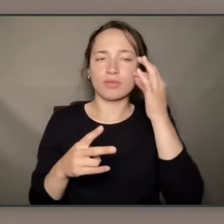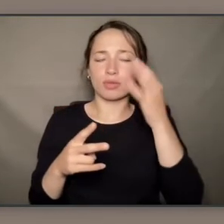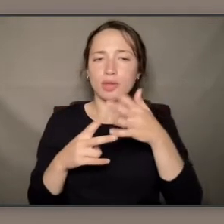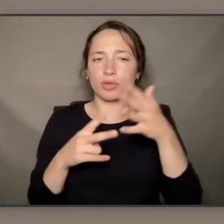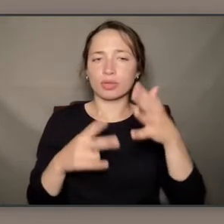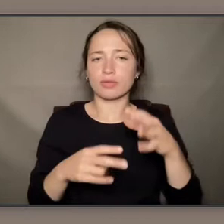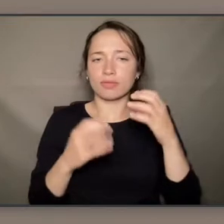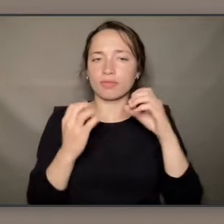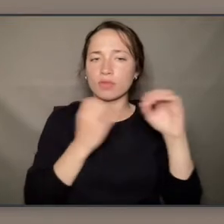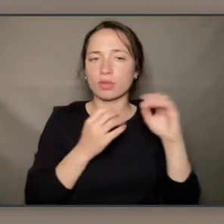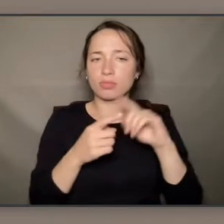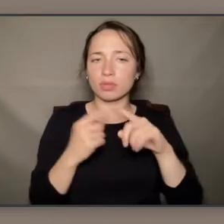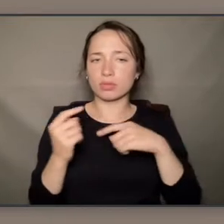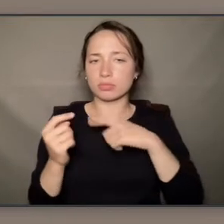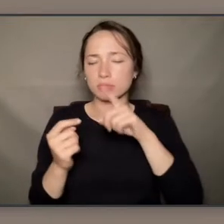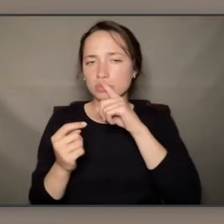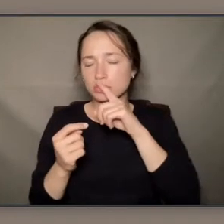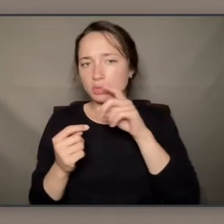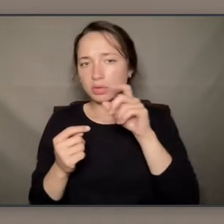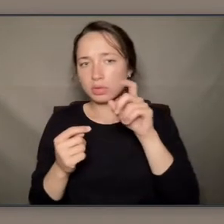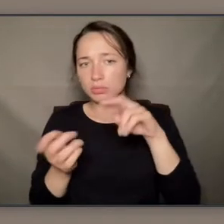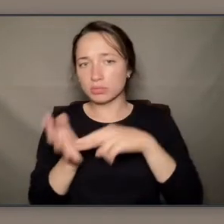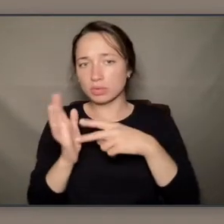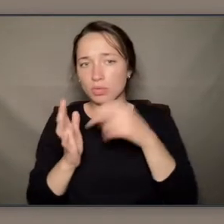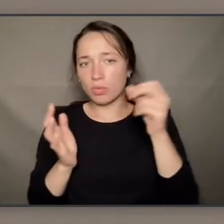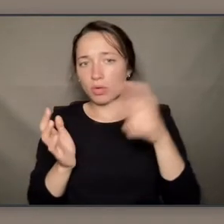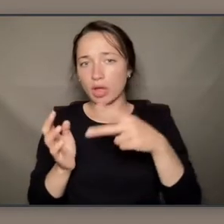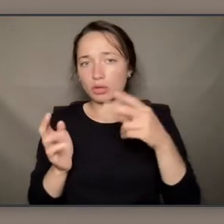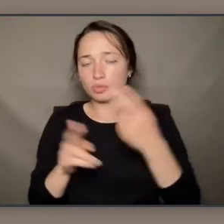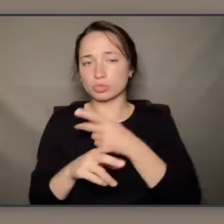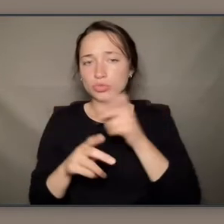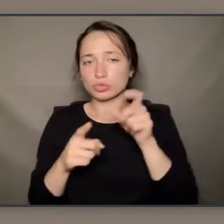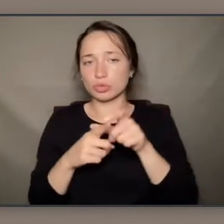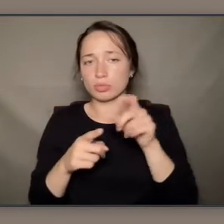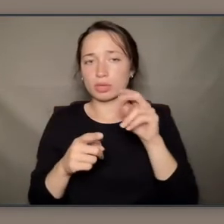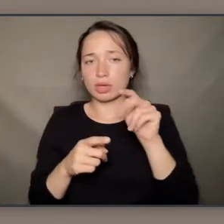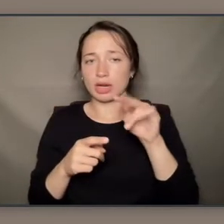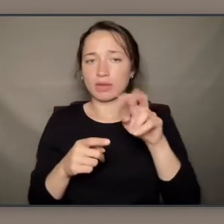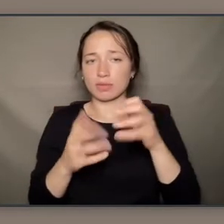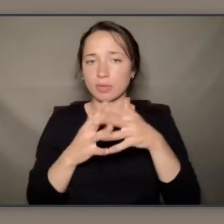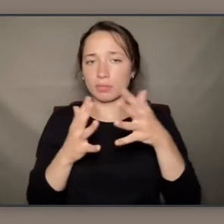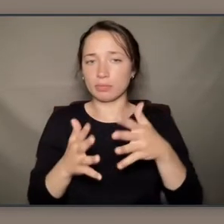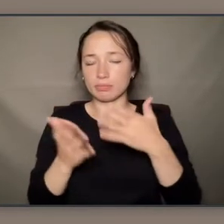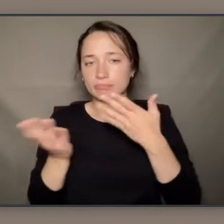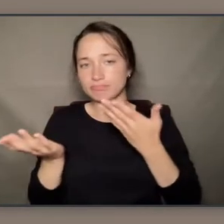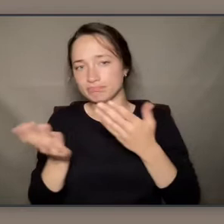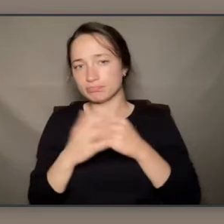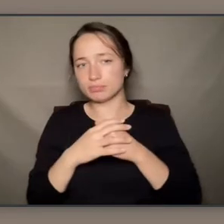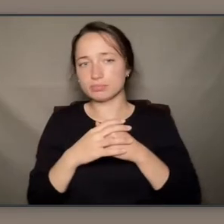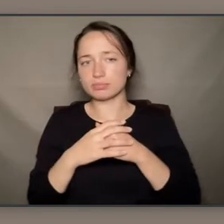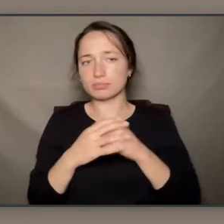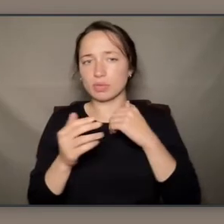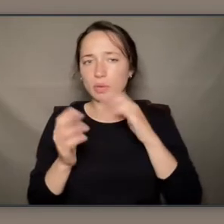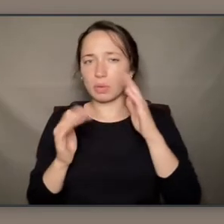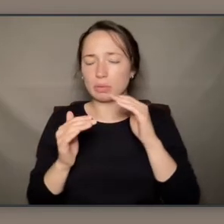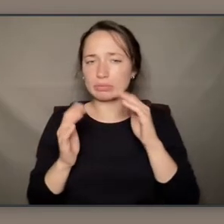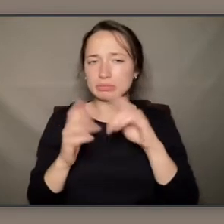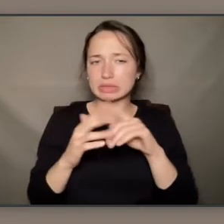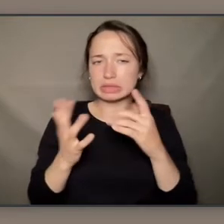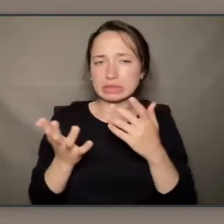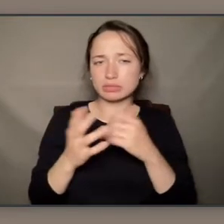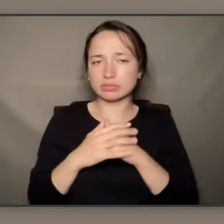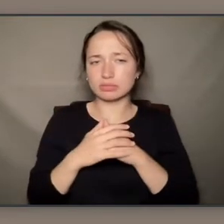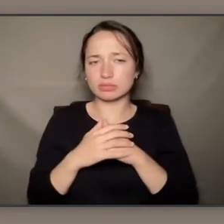American flautist, and I never asked you if it was okay to use the term Native American. And I hope that it